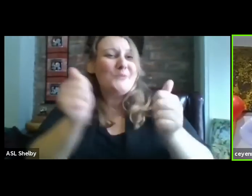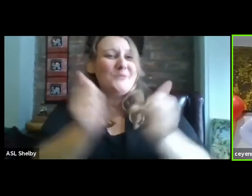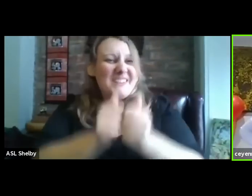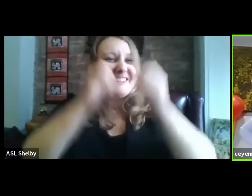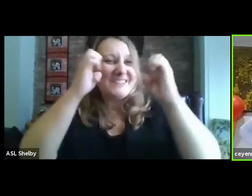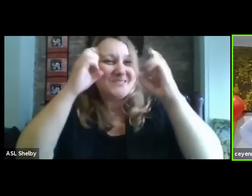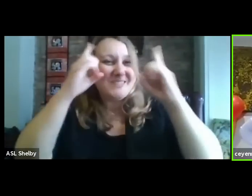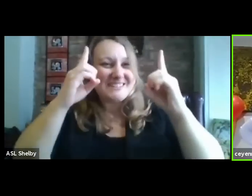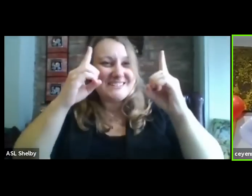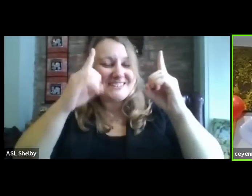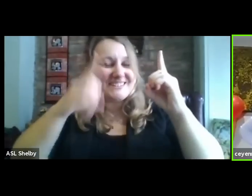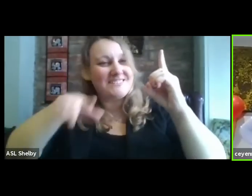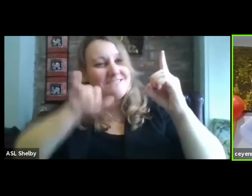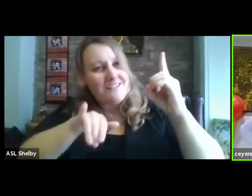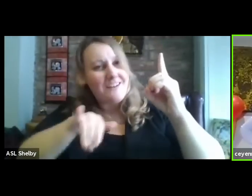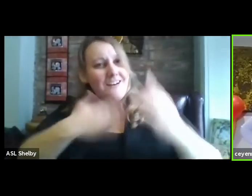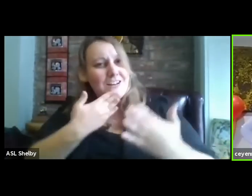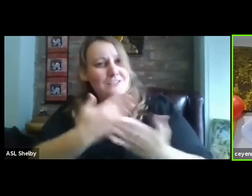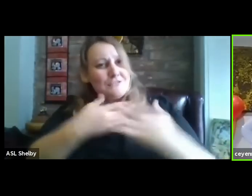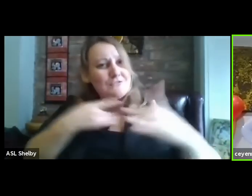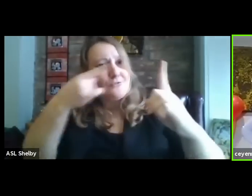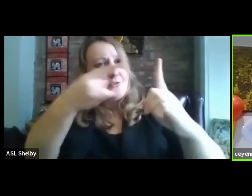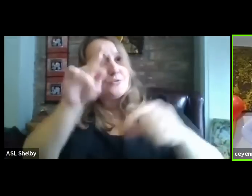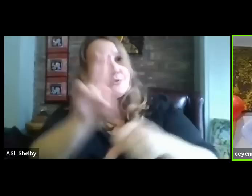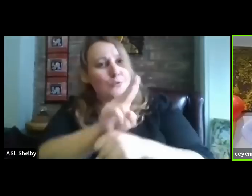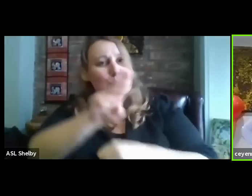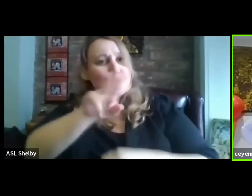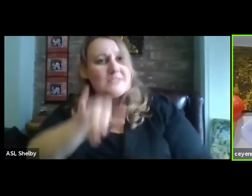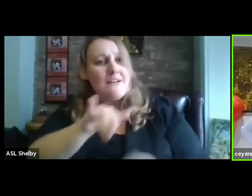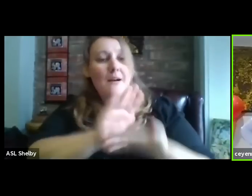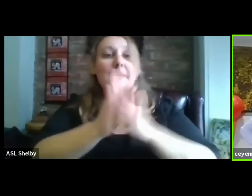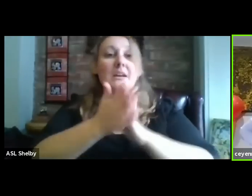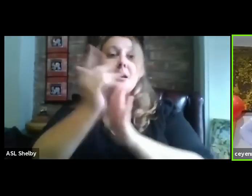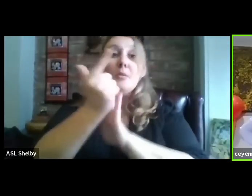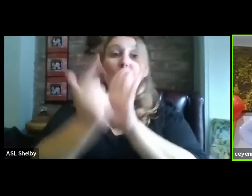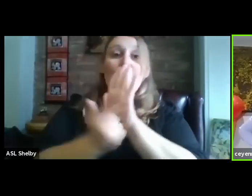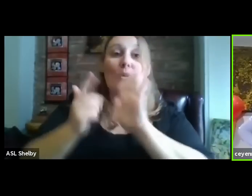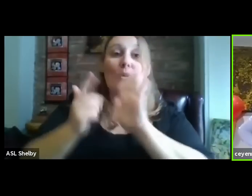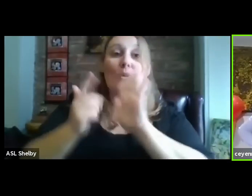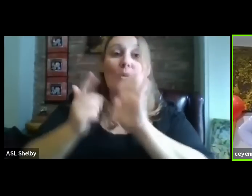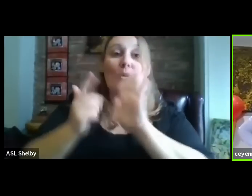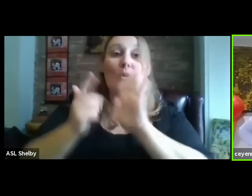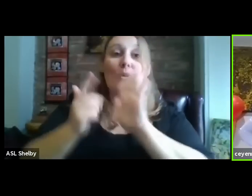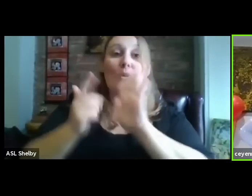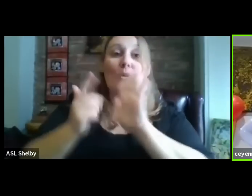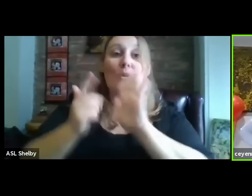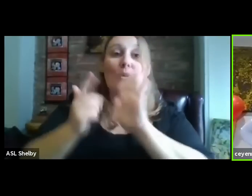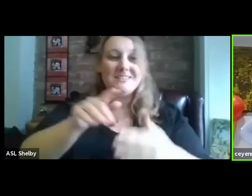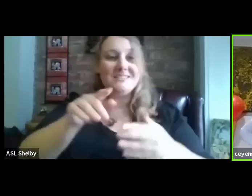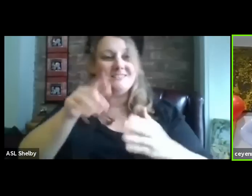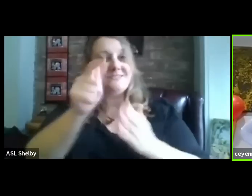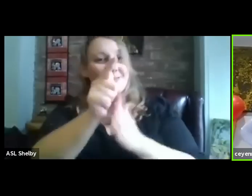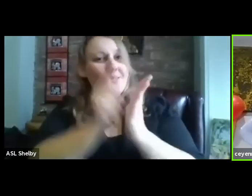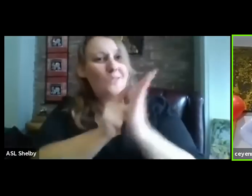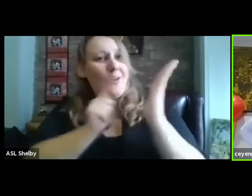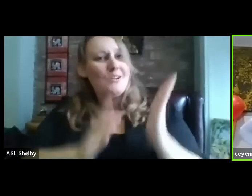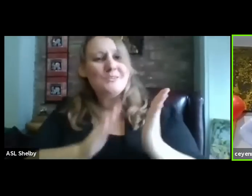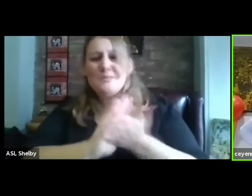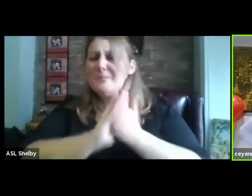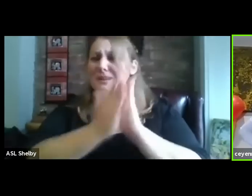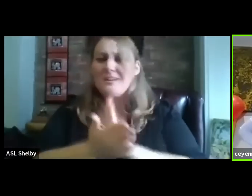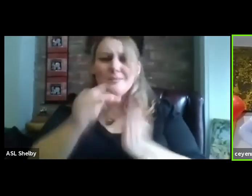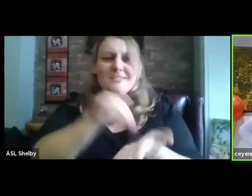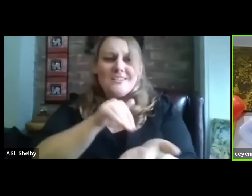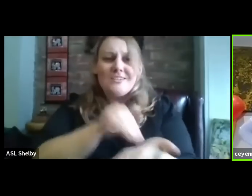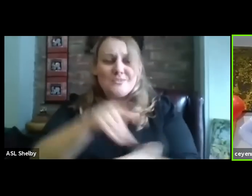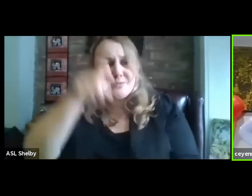Use that. Grow from that. Become a lawyer because we need you to be a lawyer. Become a doctor because we need you to be a doctor.